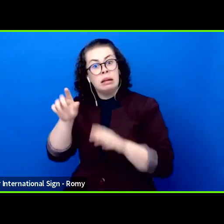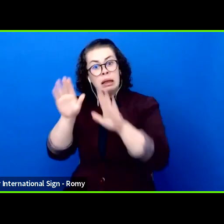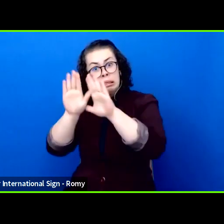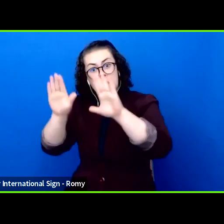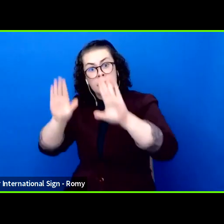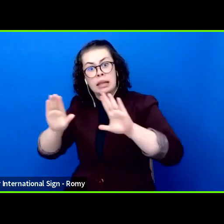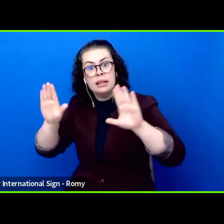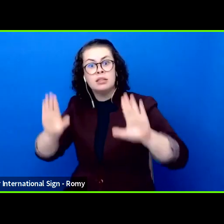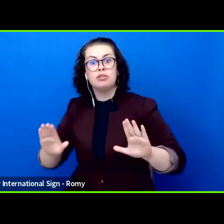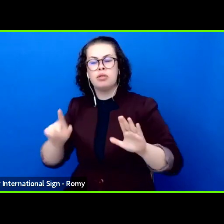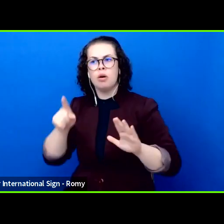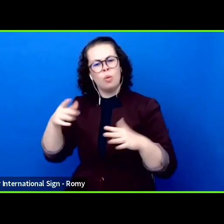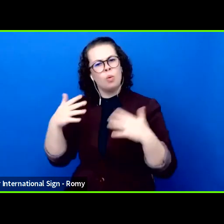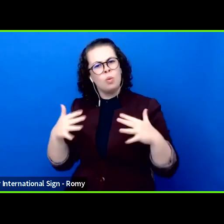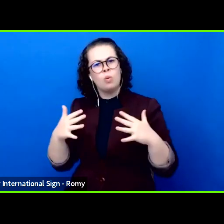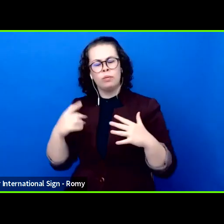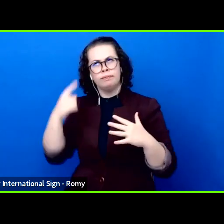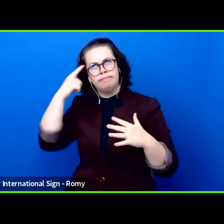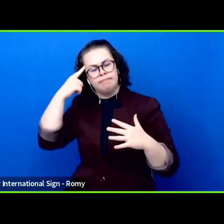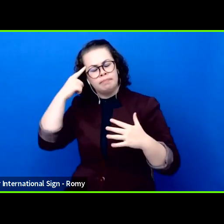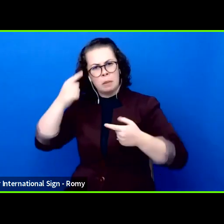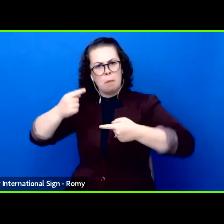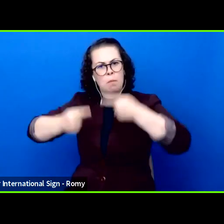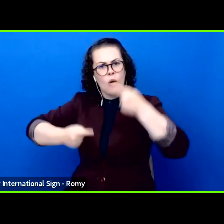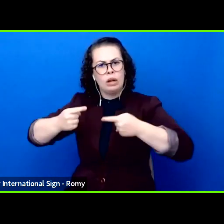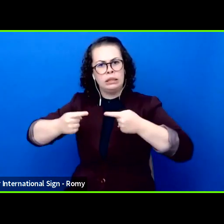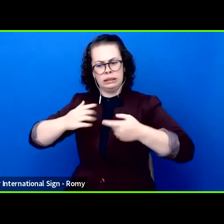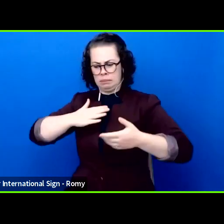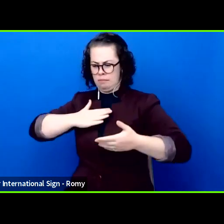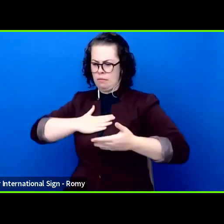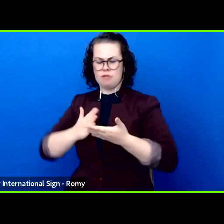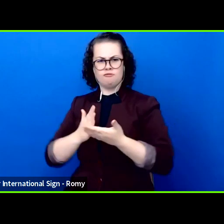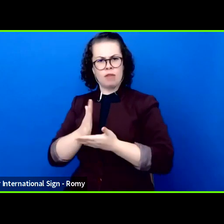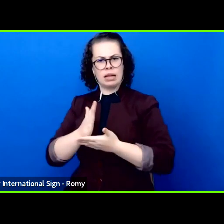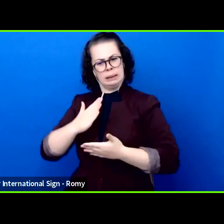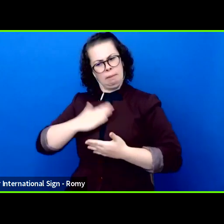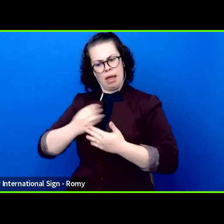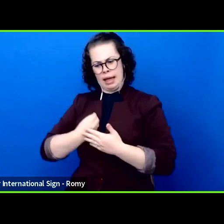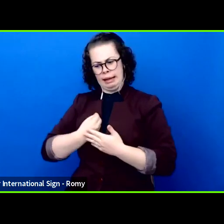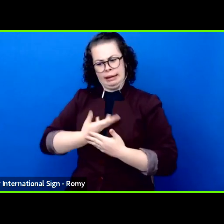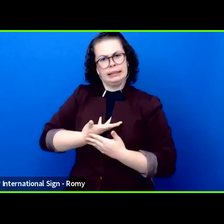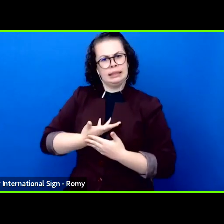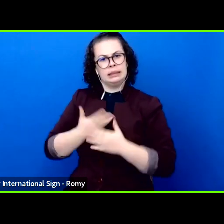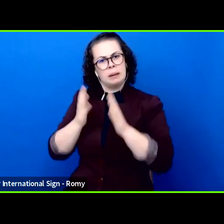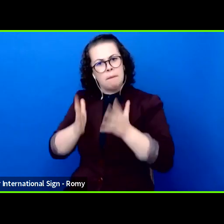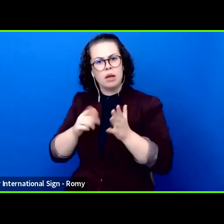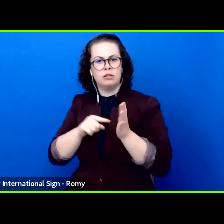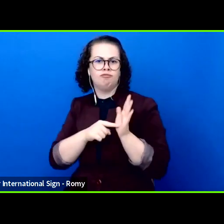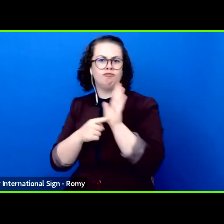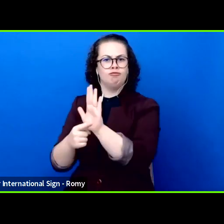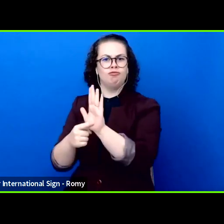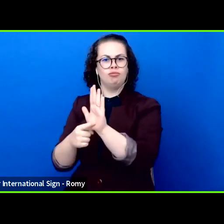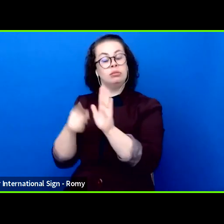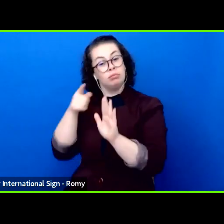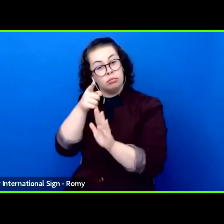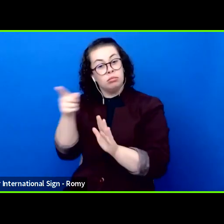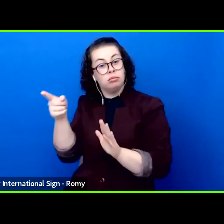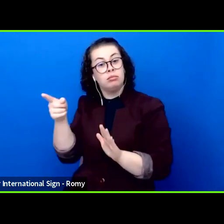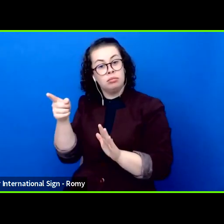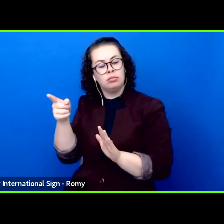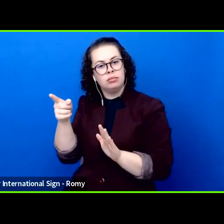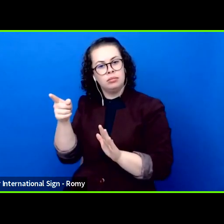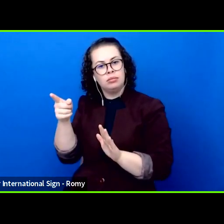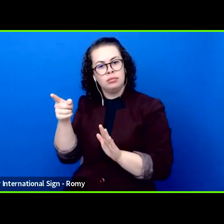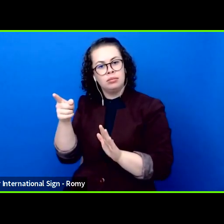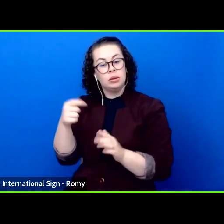social imagination. Beyond ideology, the debate about how we want to live can be conducted